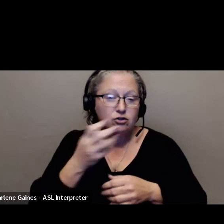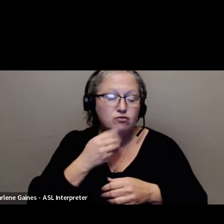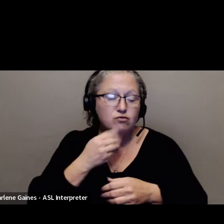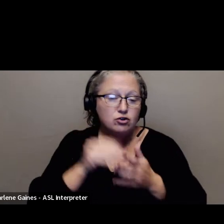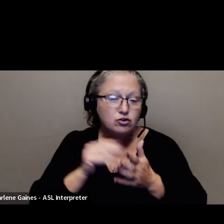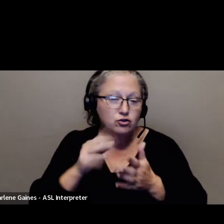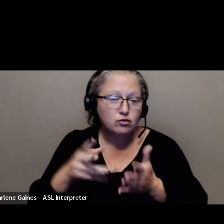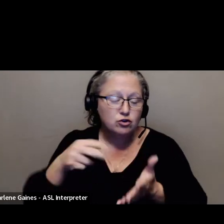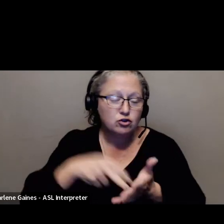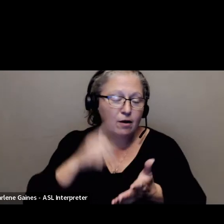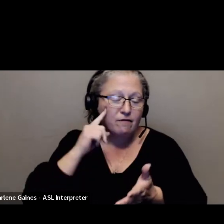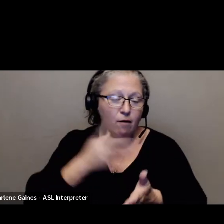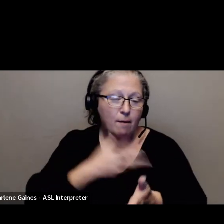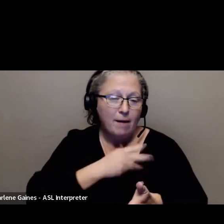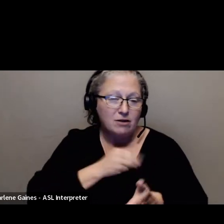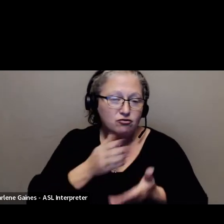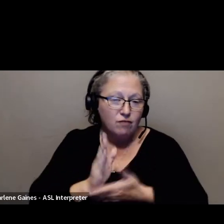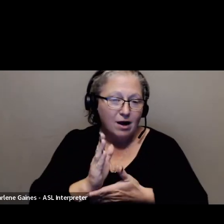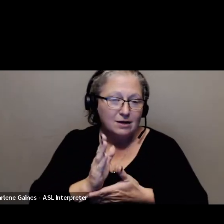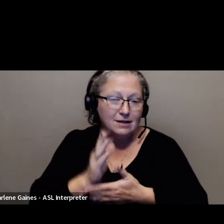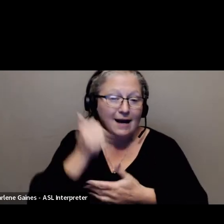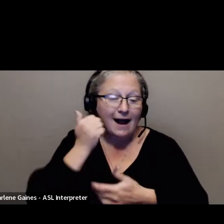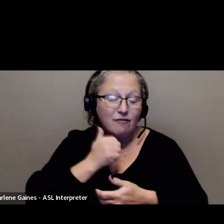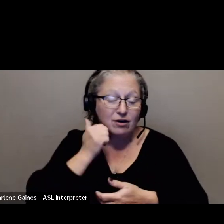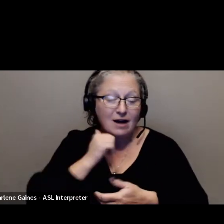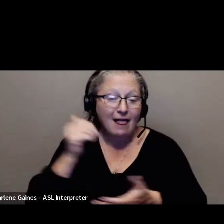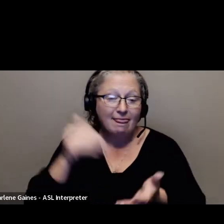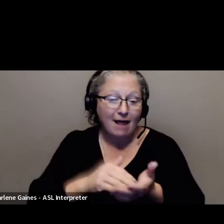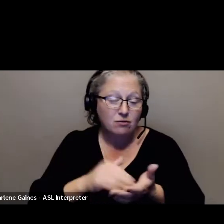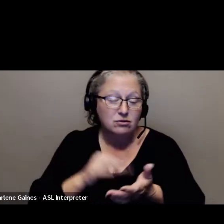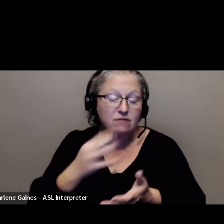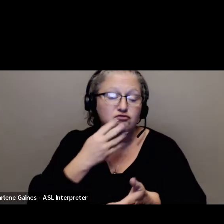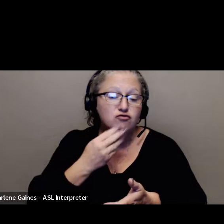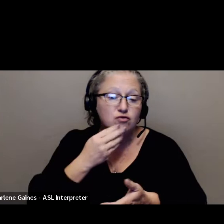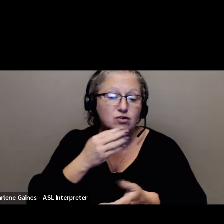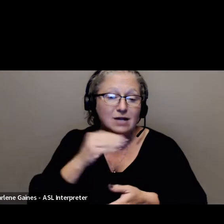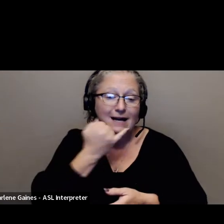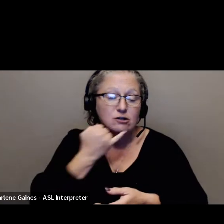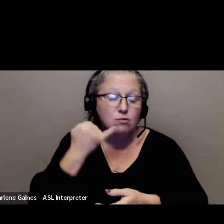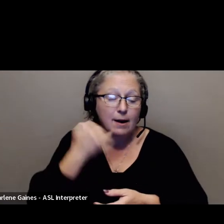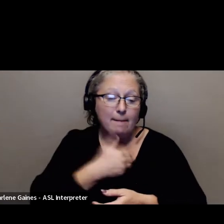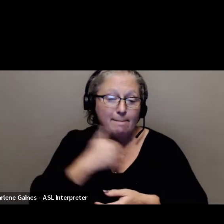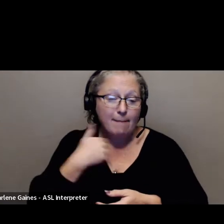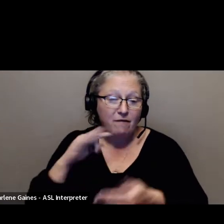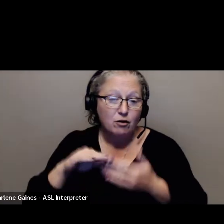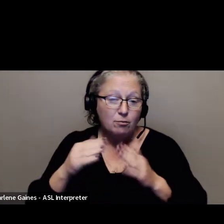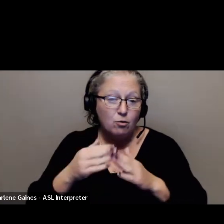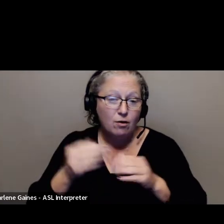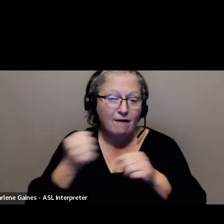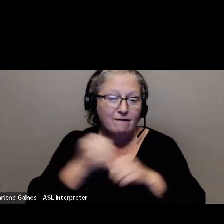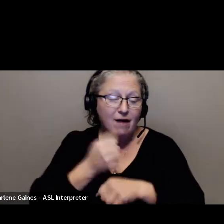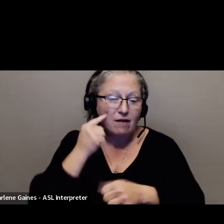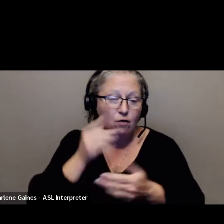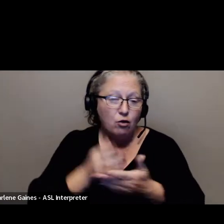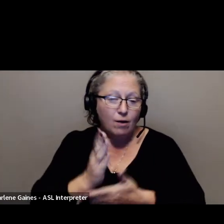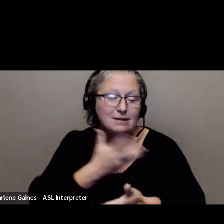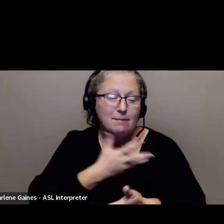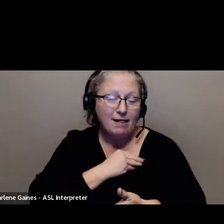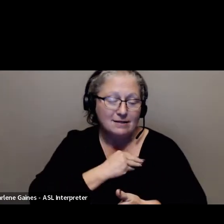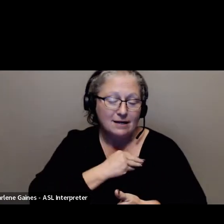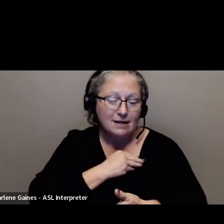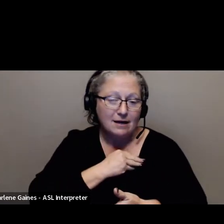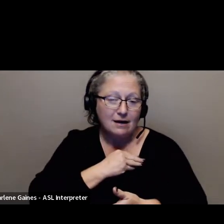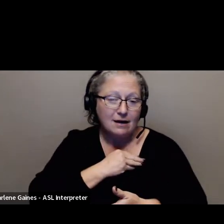up for Palestinian rights. And every single day, thousands of Jewish and Israeli members of our community are fighting for the rights of Palestinians.